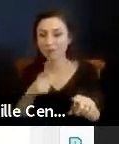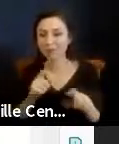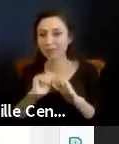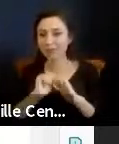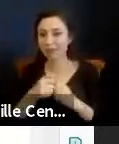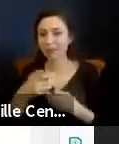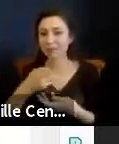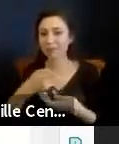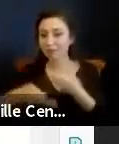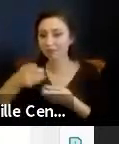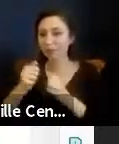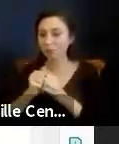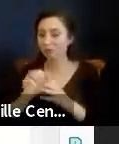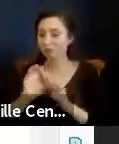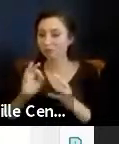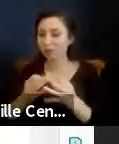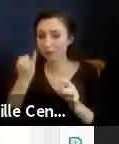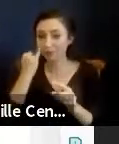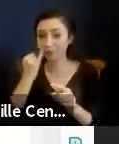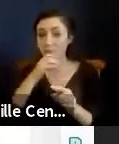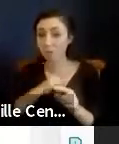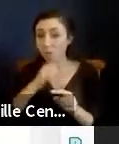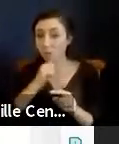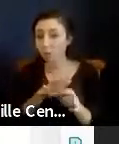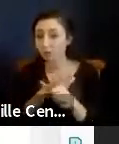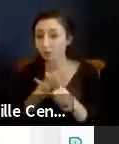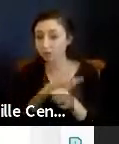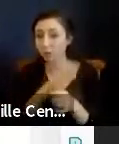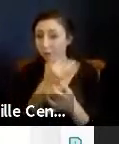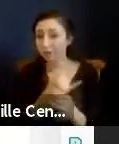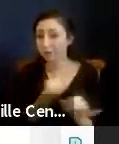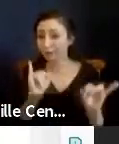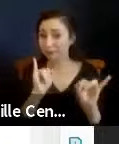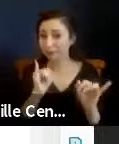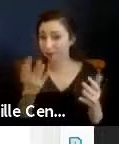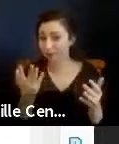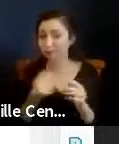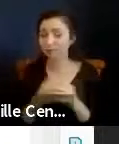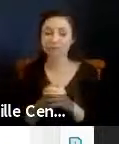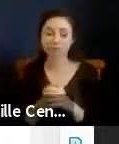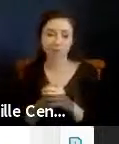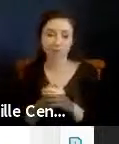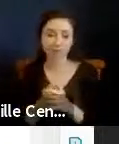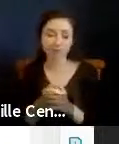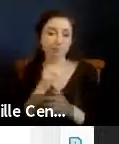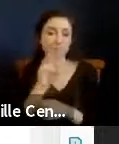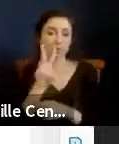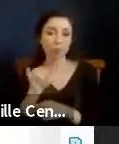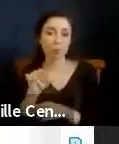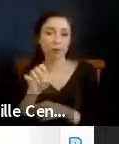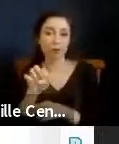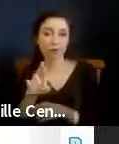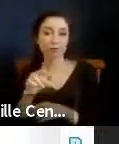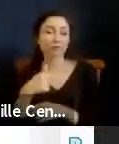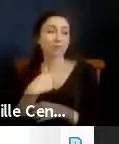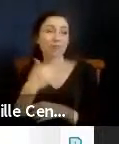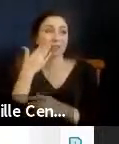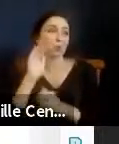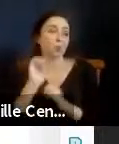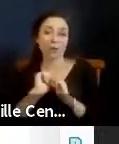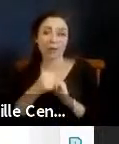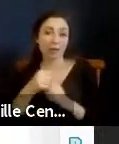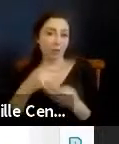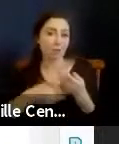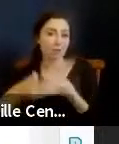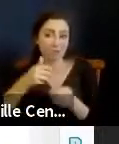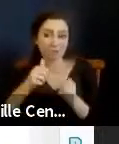they interacting with their family if they're old enough to be somewhat independent? Yes. I don't know how they're interacting with their family.